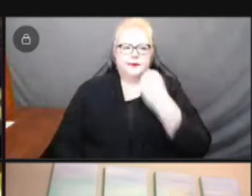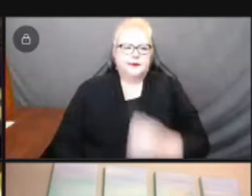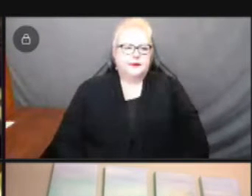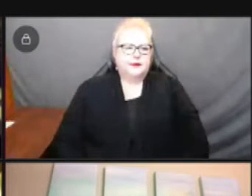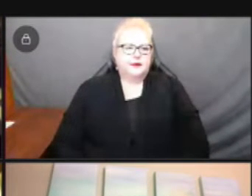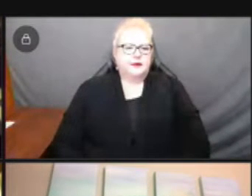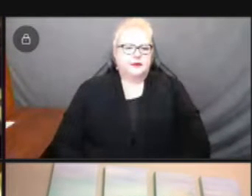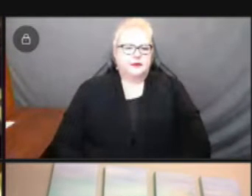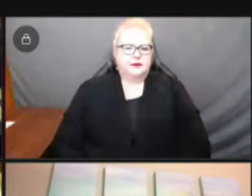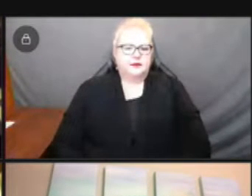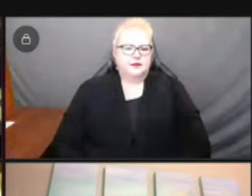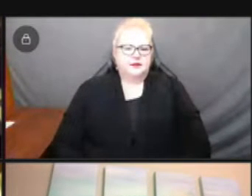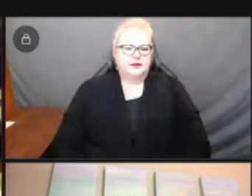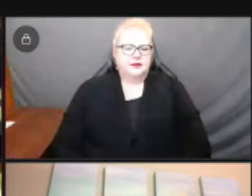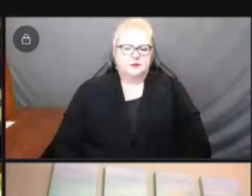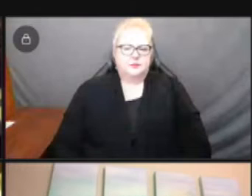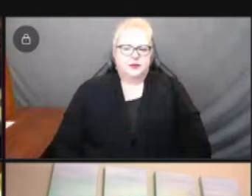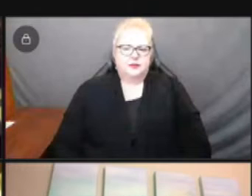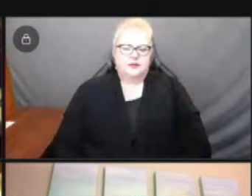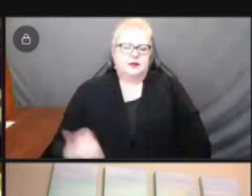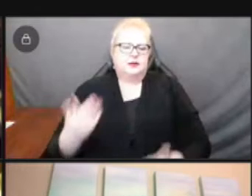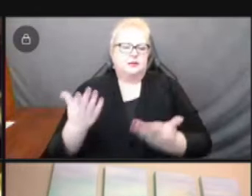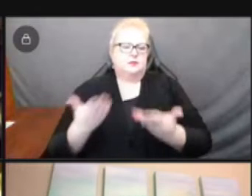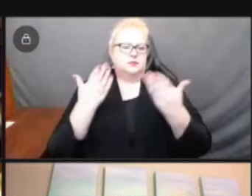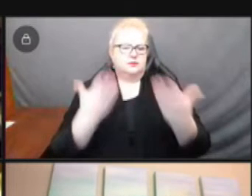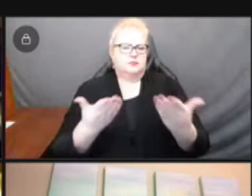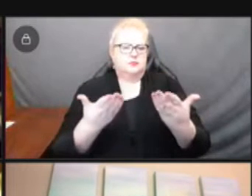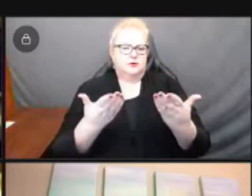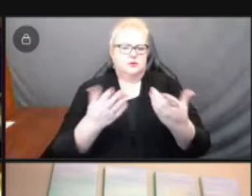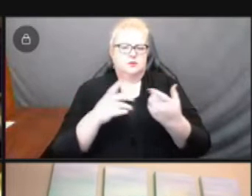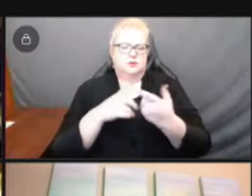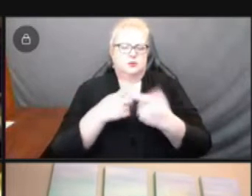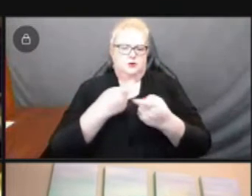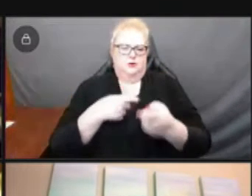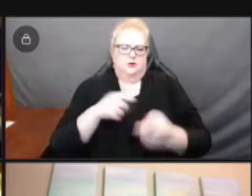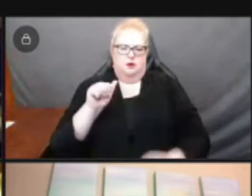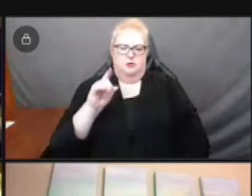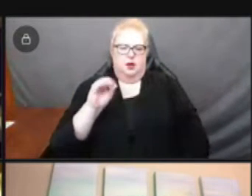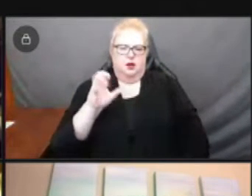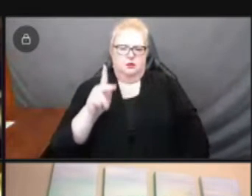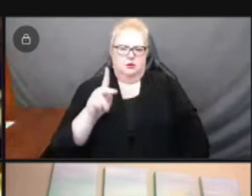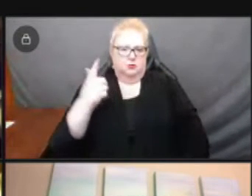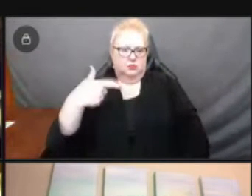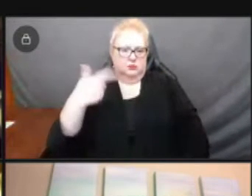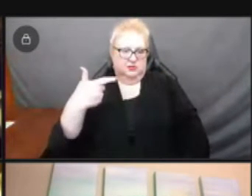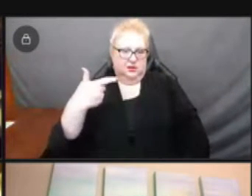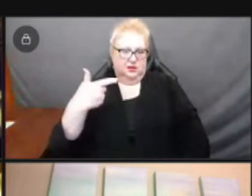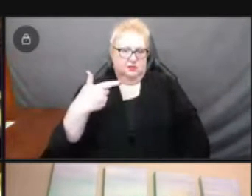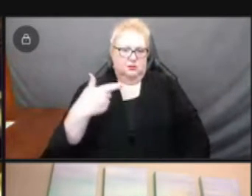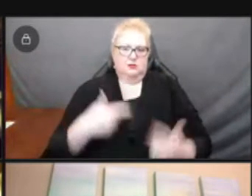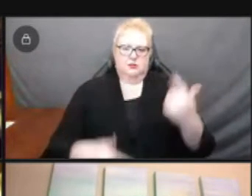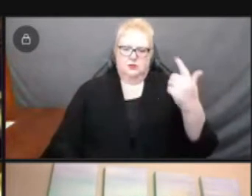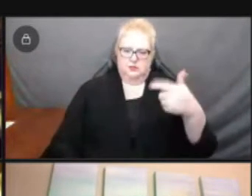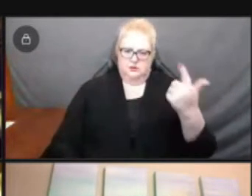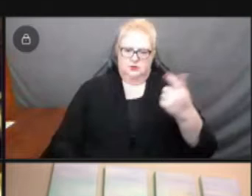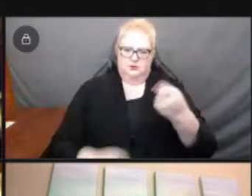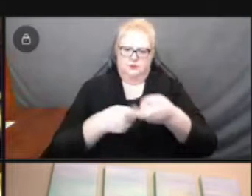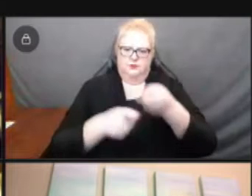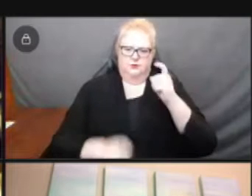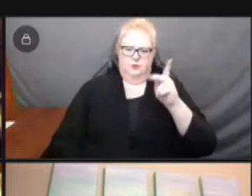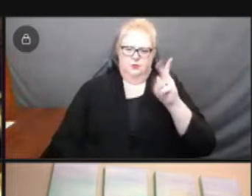There is a motion from Director Adcock. Is there a second? There's a second from Director Compuris.